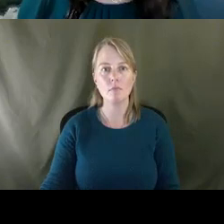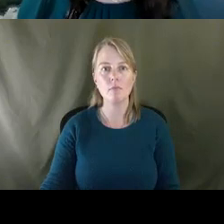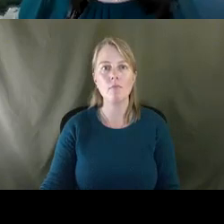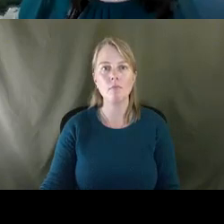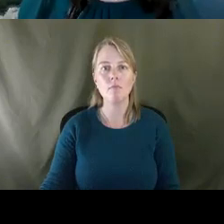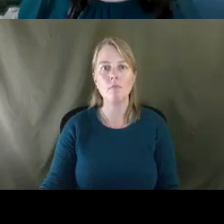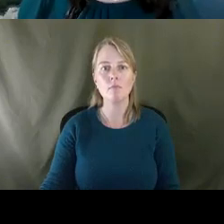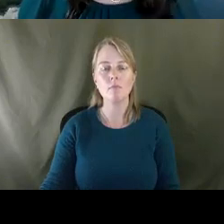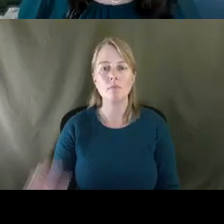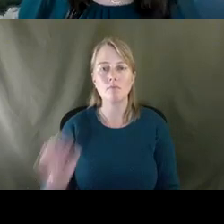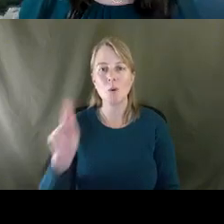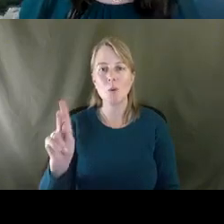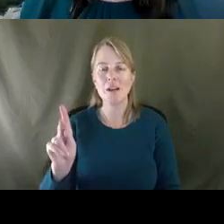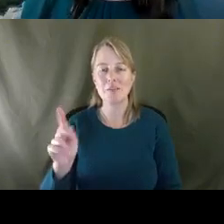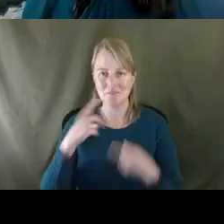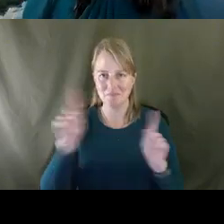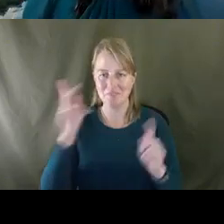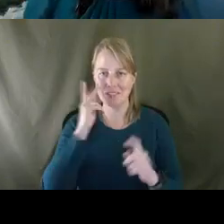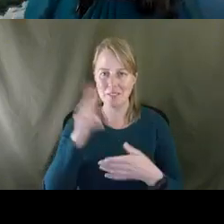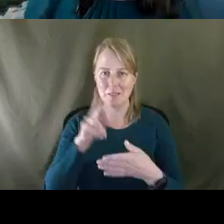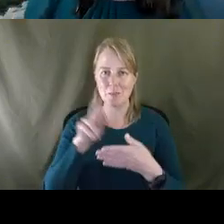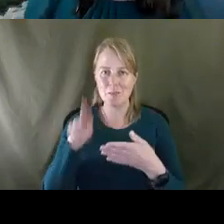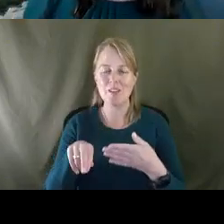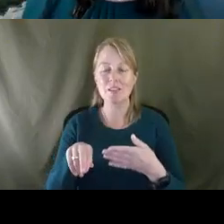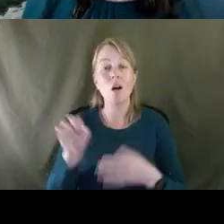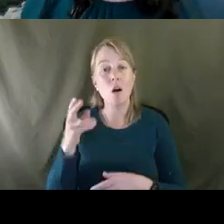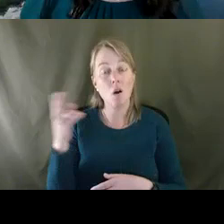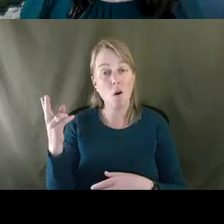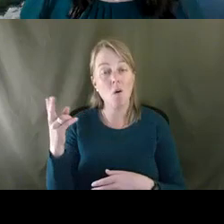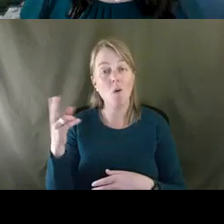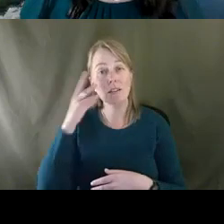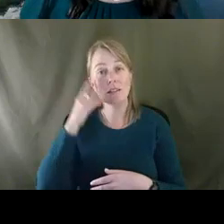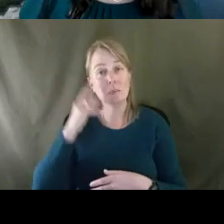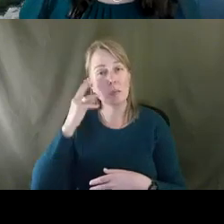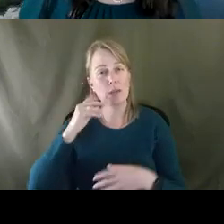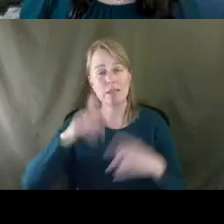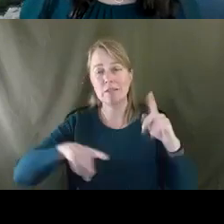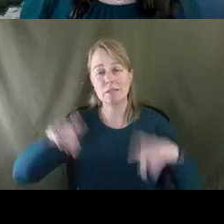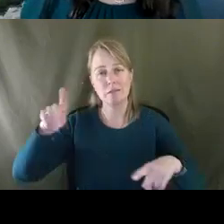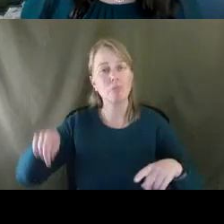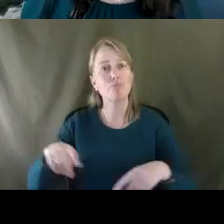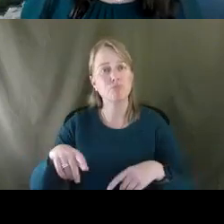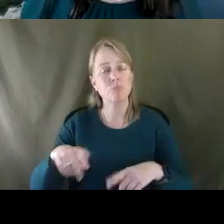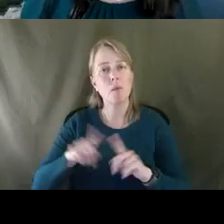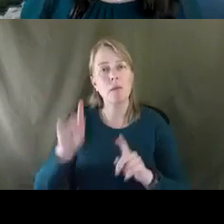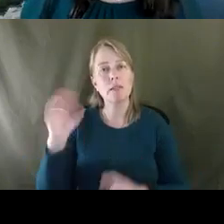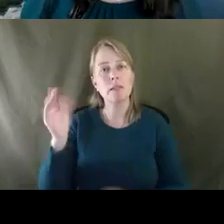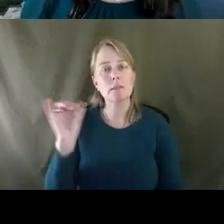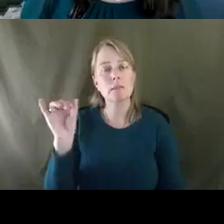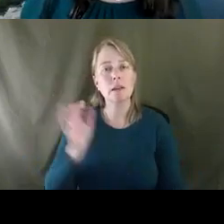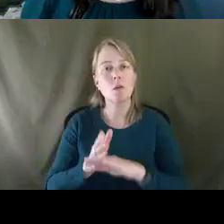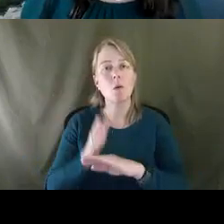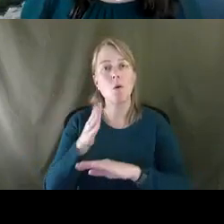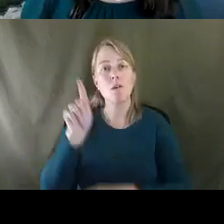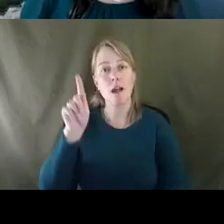Okay. Oh, good. I can see the results now. Oh, we have experience all across the board here, but it looks like over half of